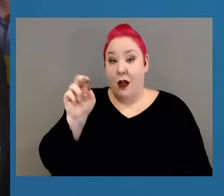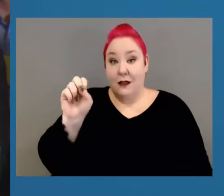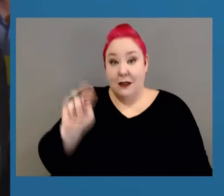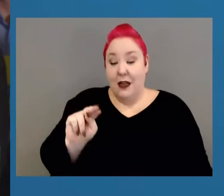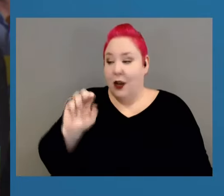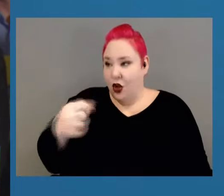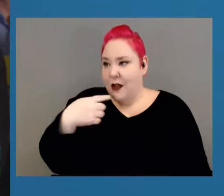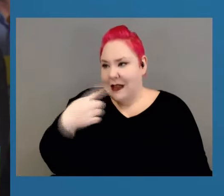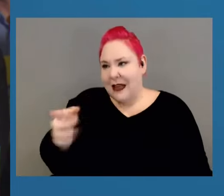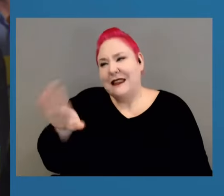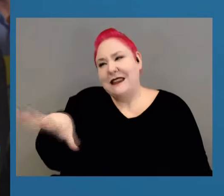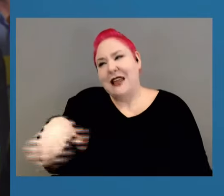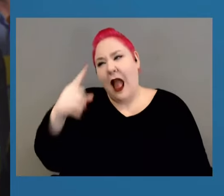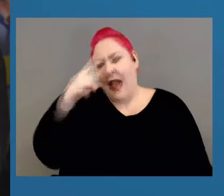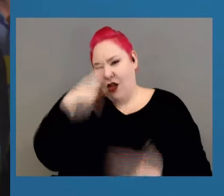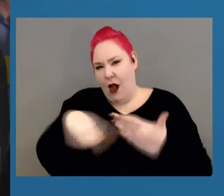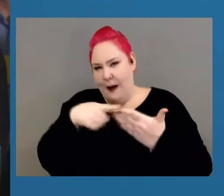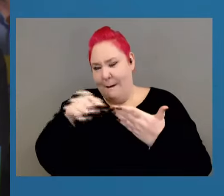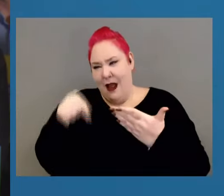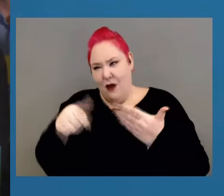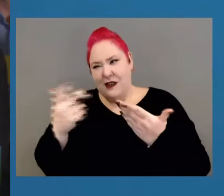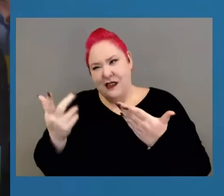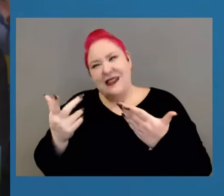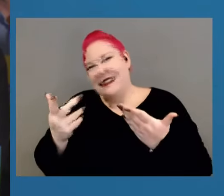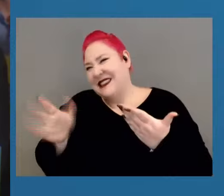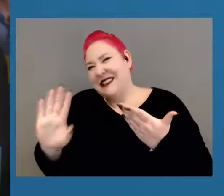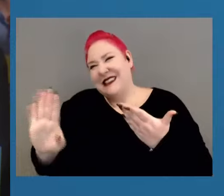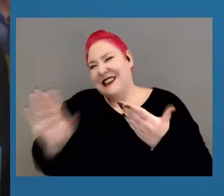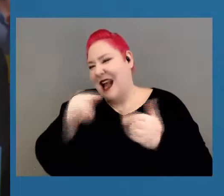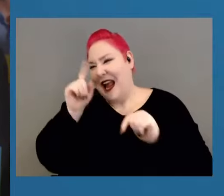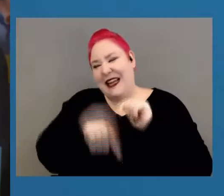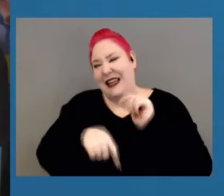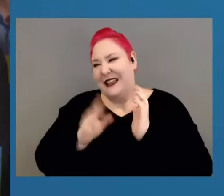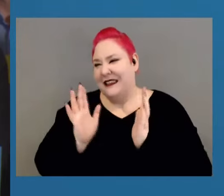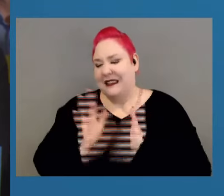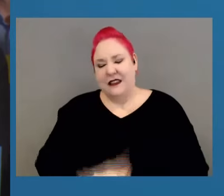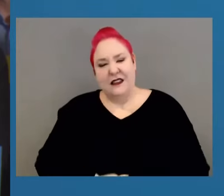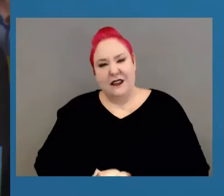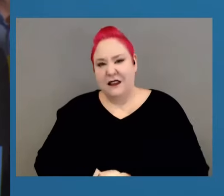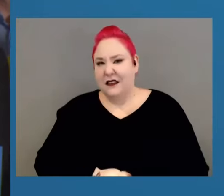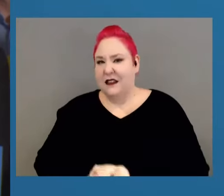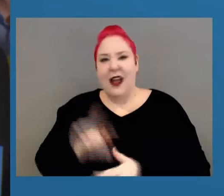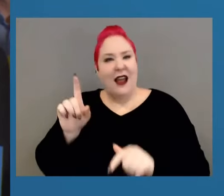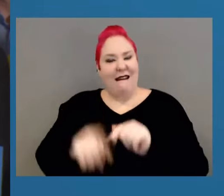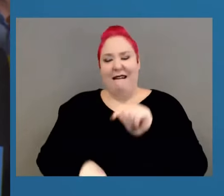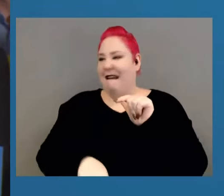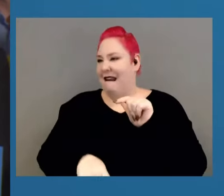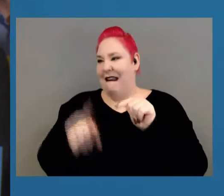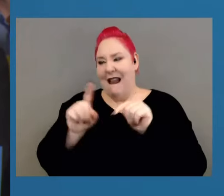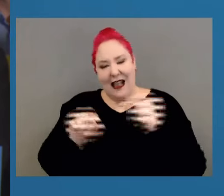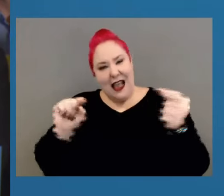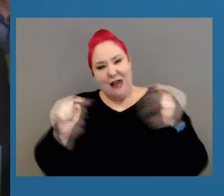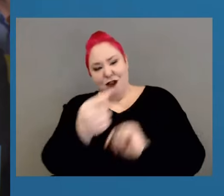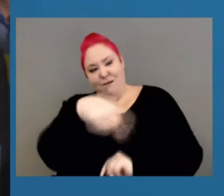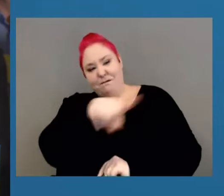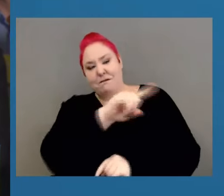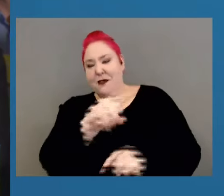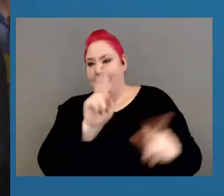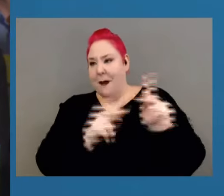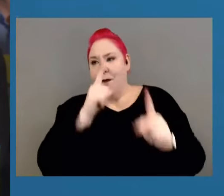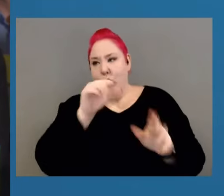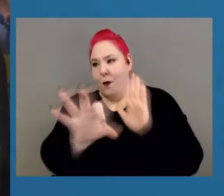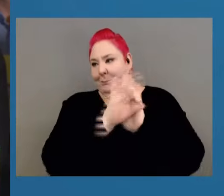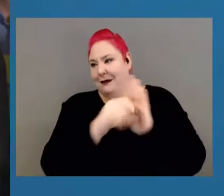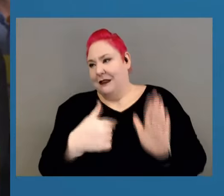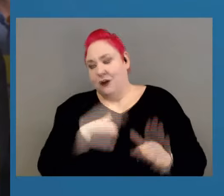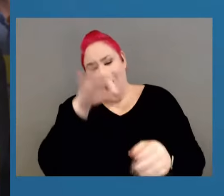thought about this, I just can't do that. I cannot do that to the people who put me in office. I can't unleash that